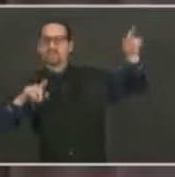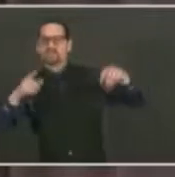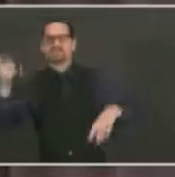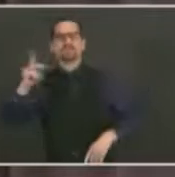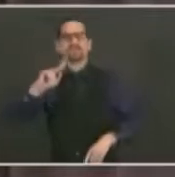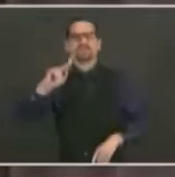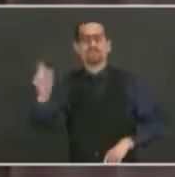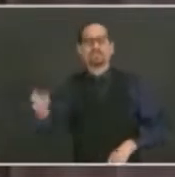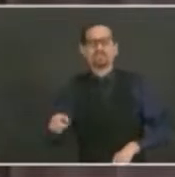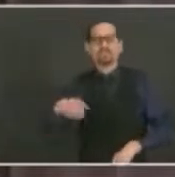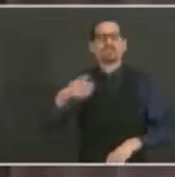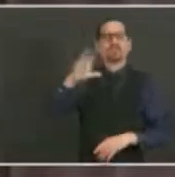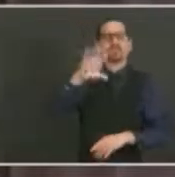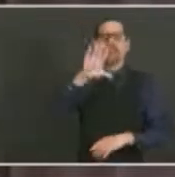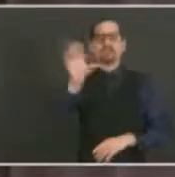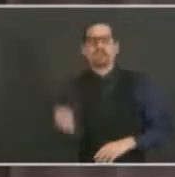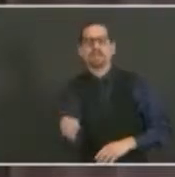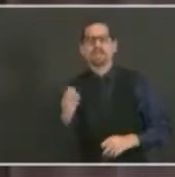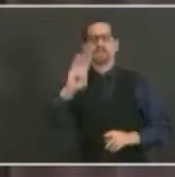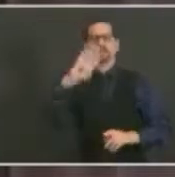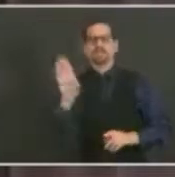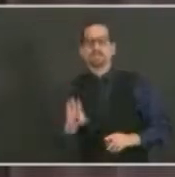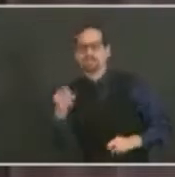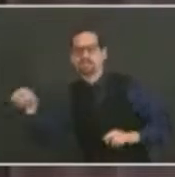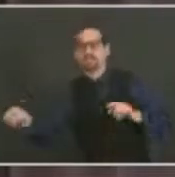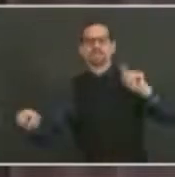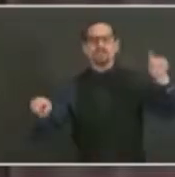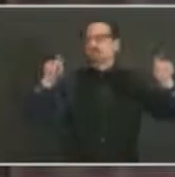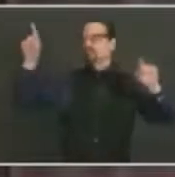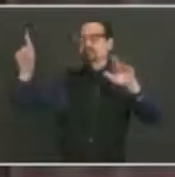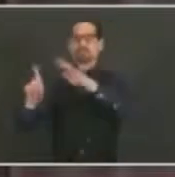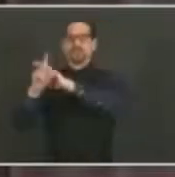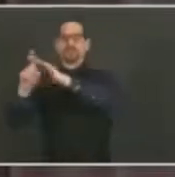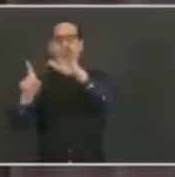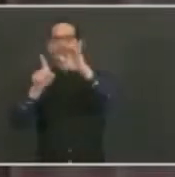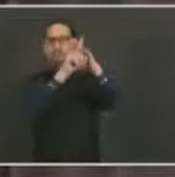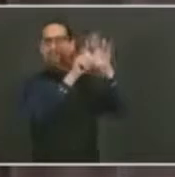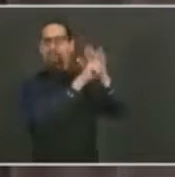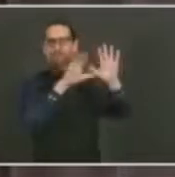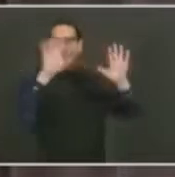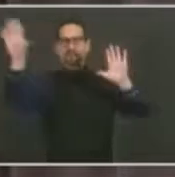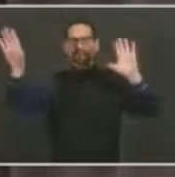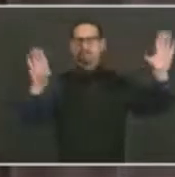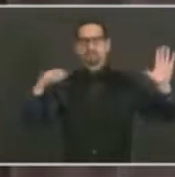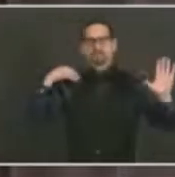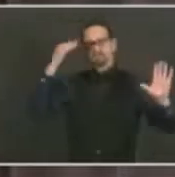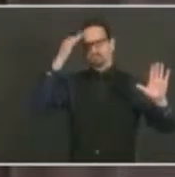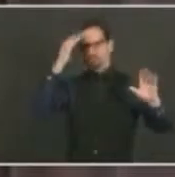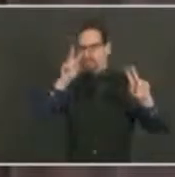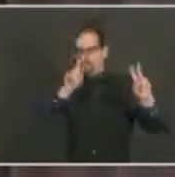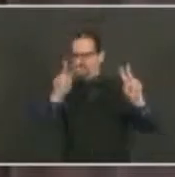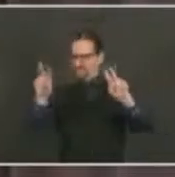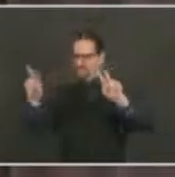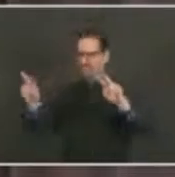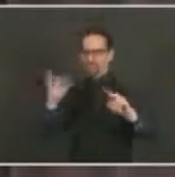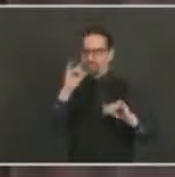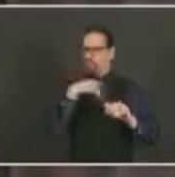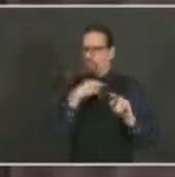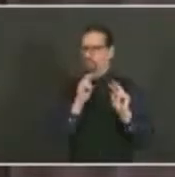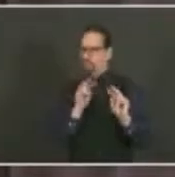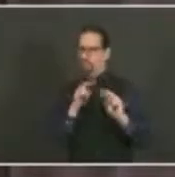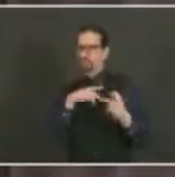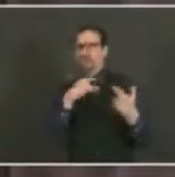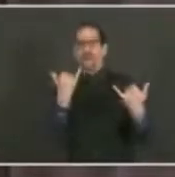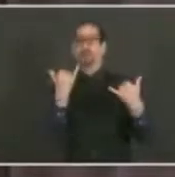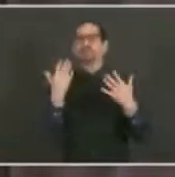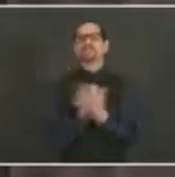African variant. We are assessing through sequencing of samples and by tracking our own outbreaks